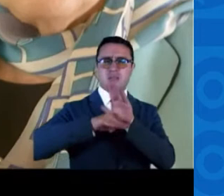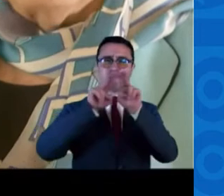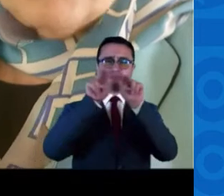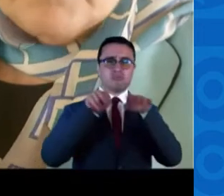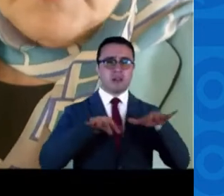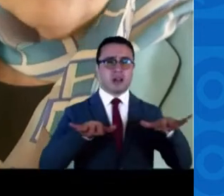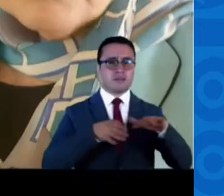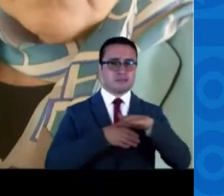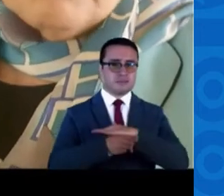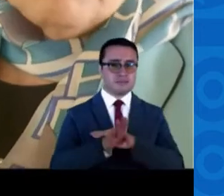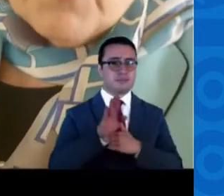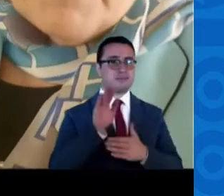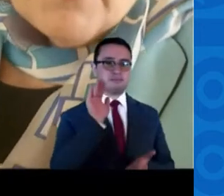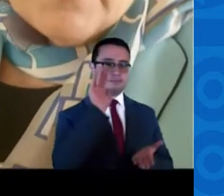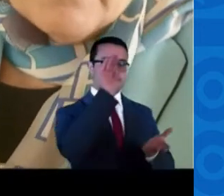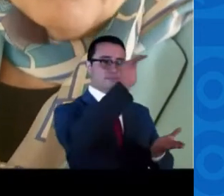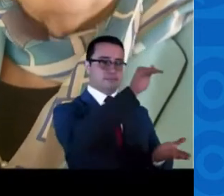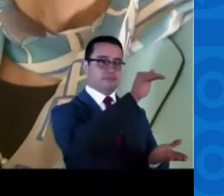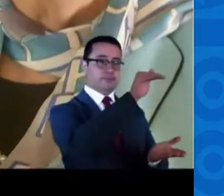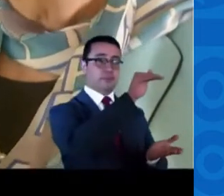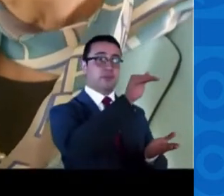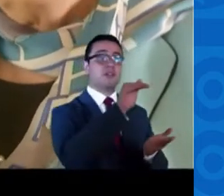which includes a